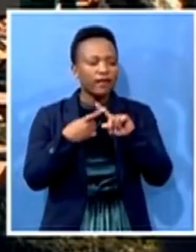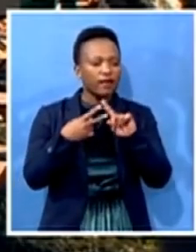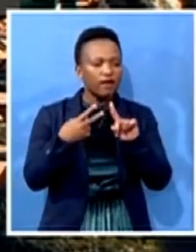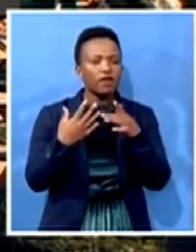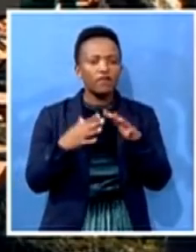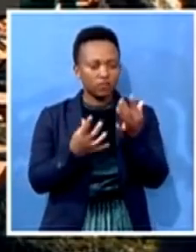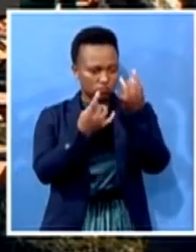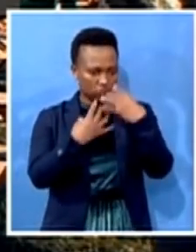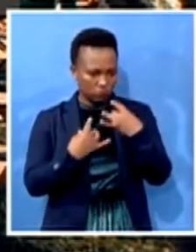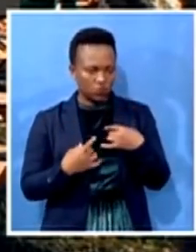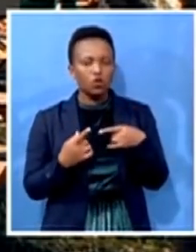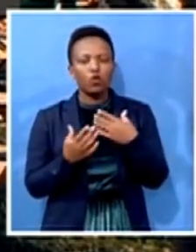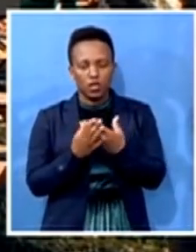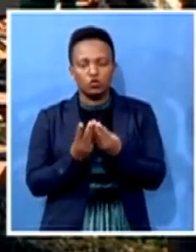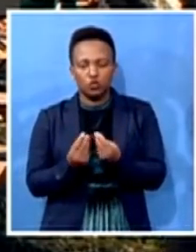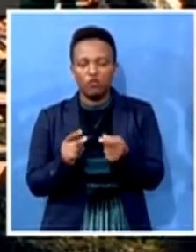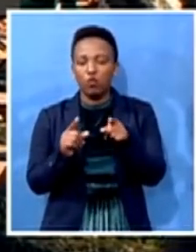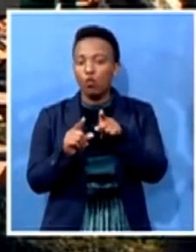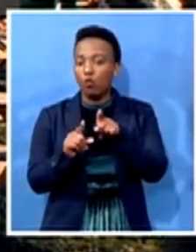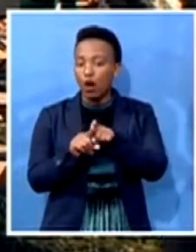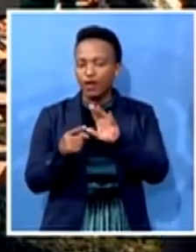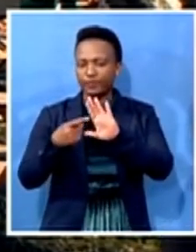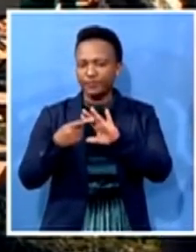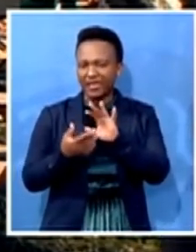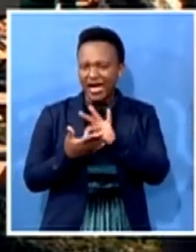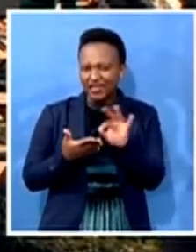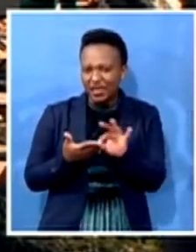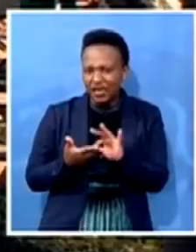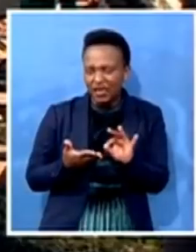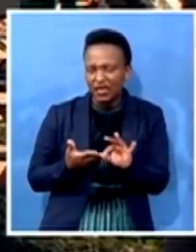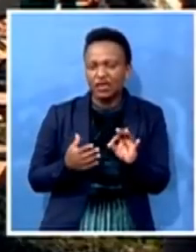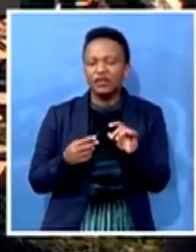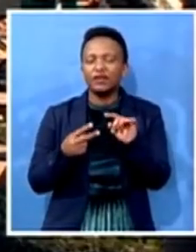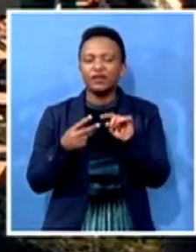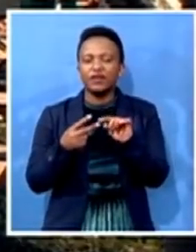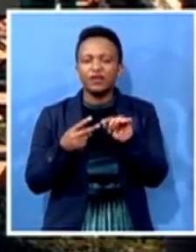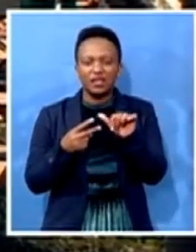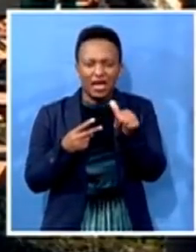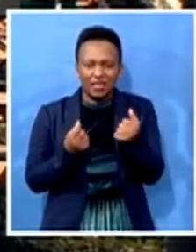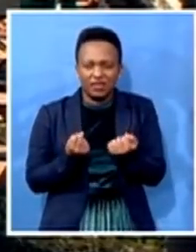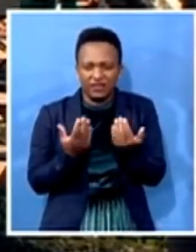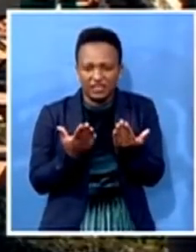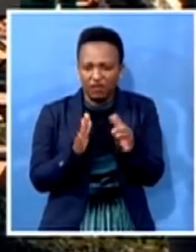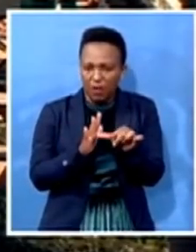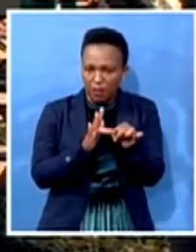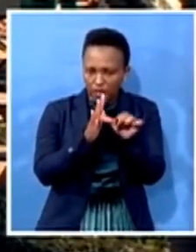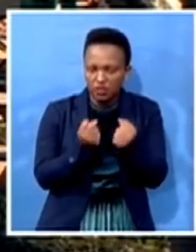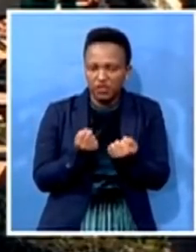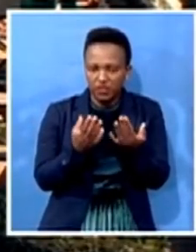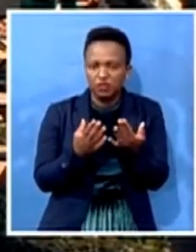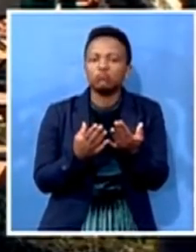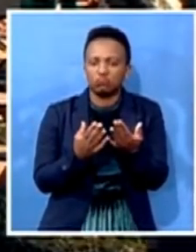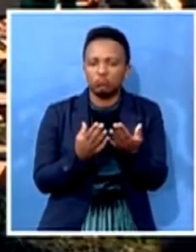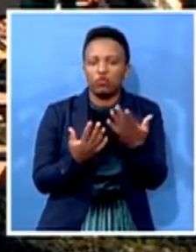we upkeep our pollution actually services. And it's a great honor to have such,